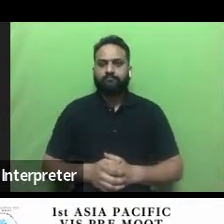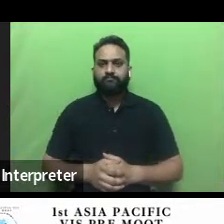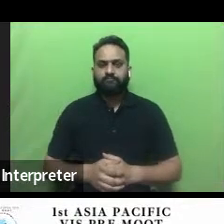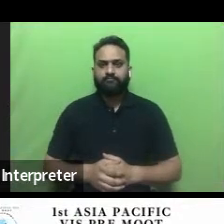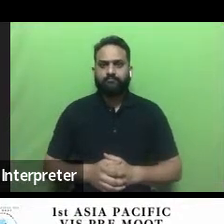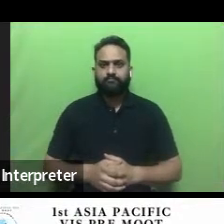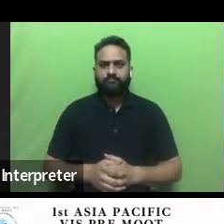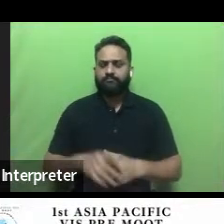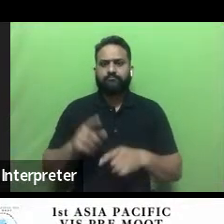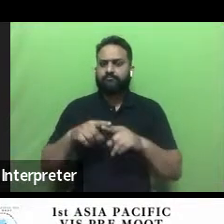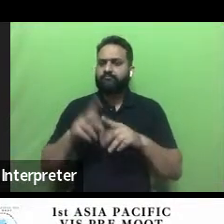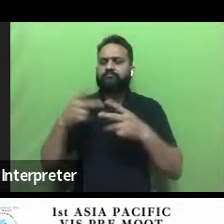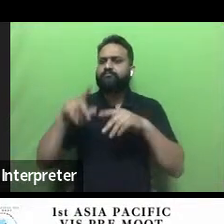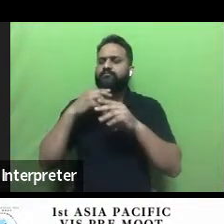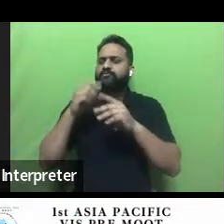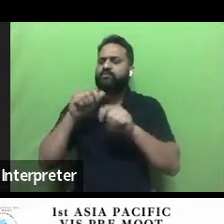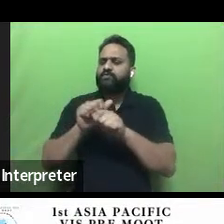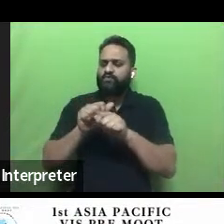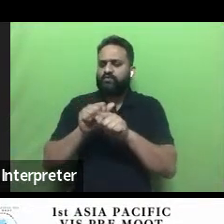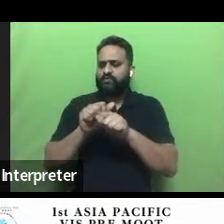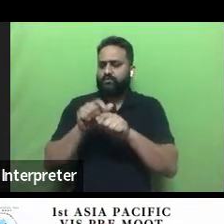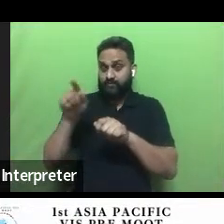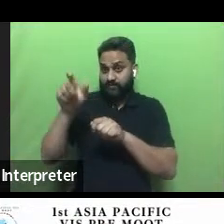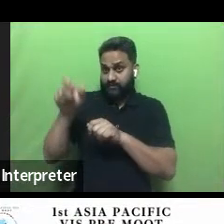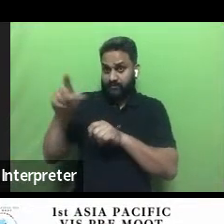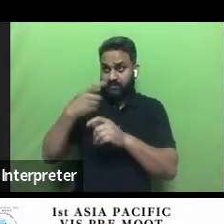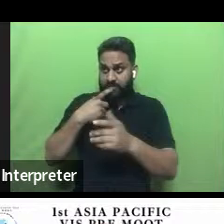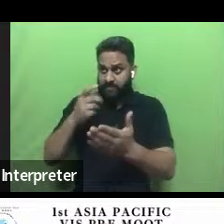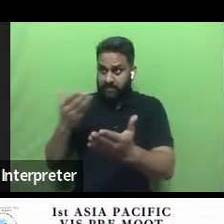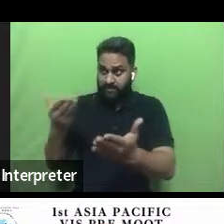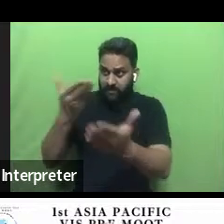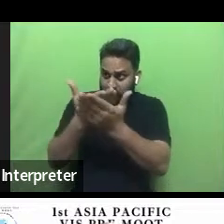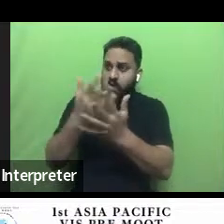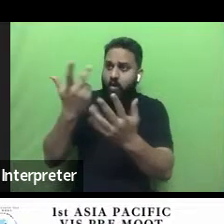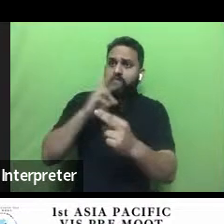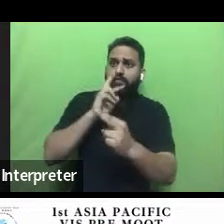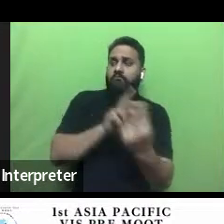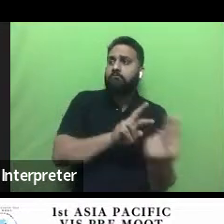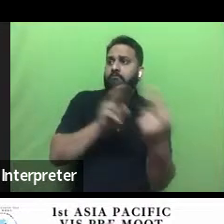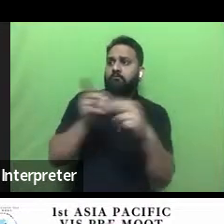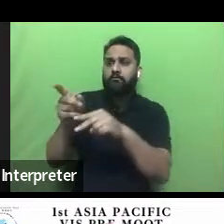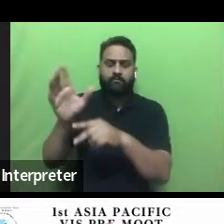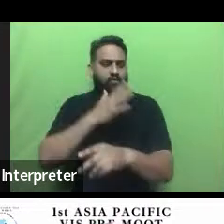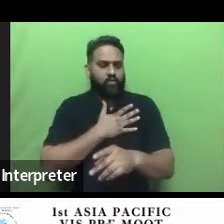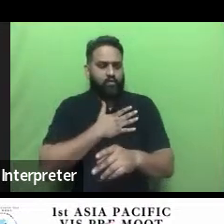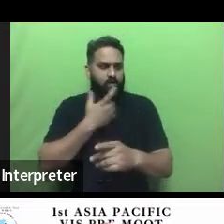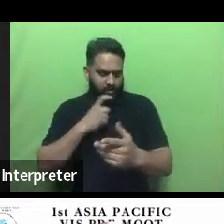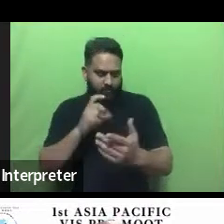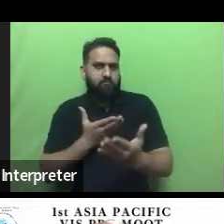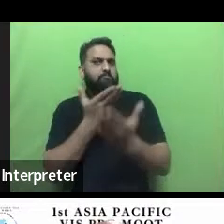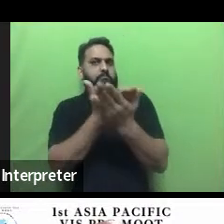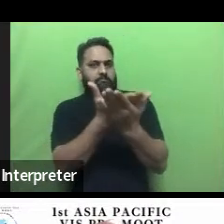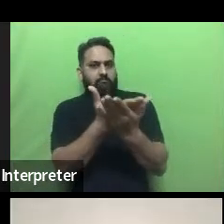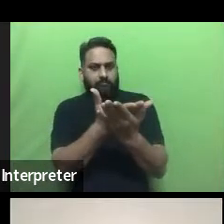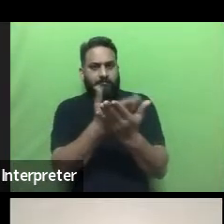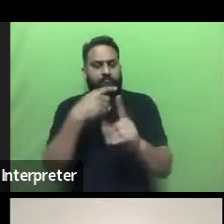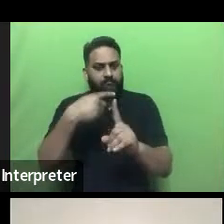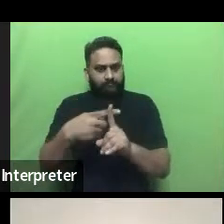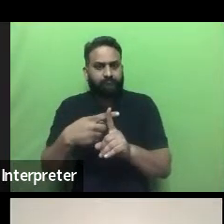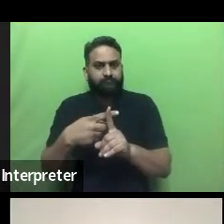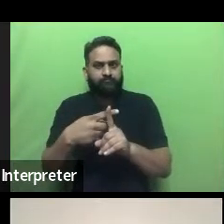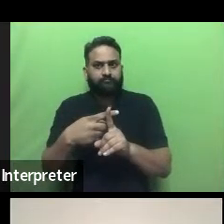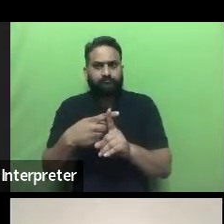And what order are you you are the claimant or the respondent? We are the claimant, and we have conferred